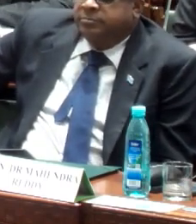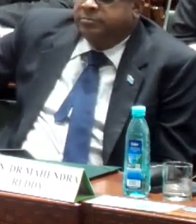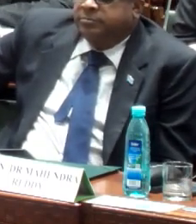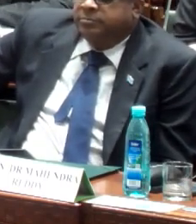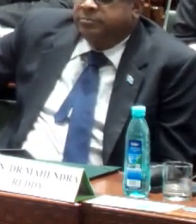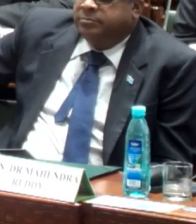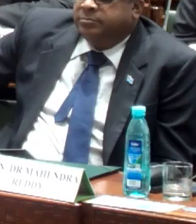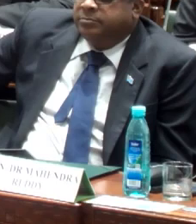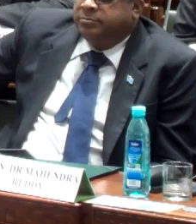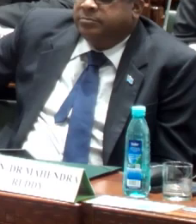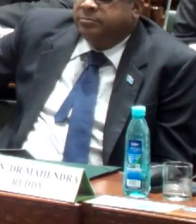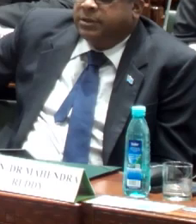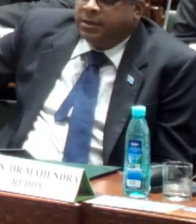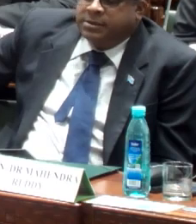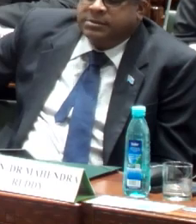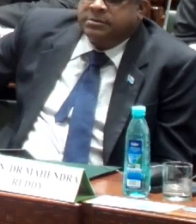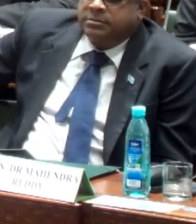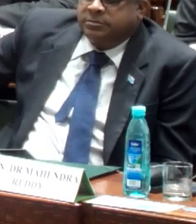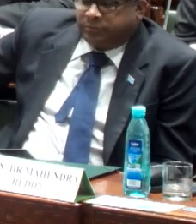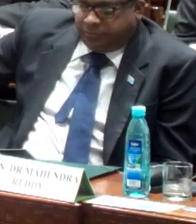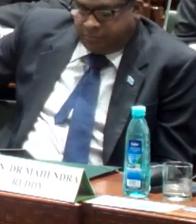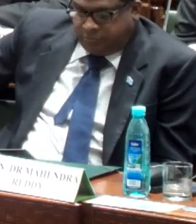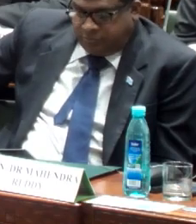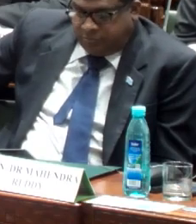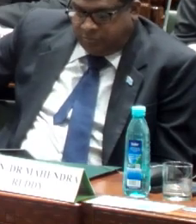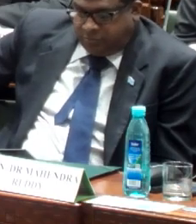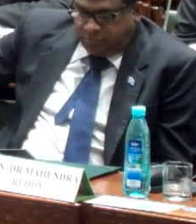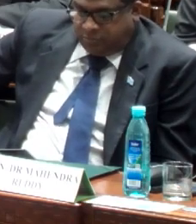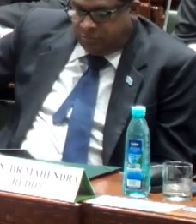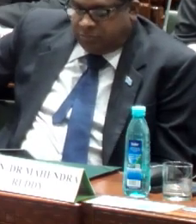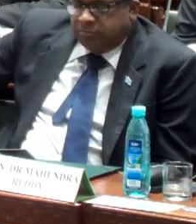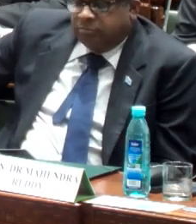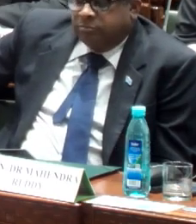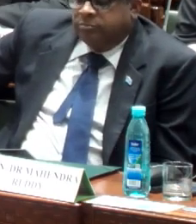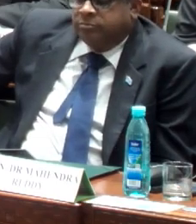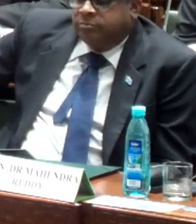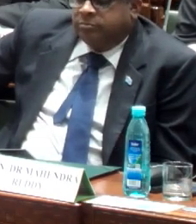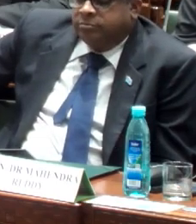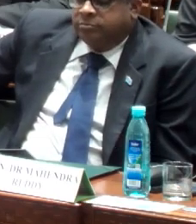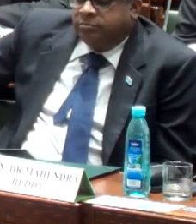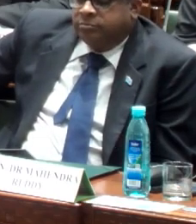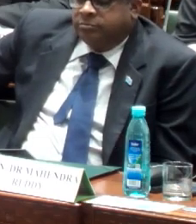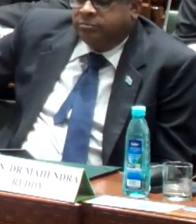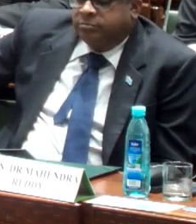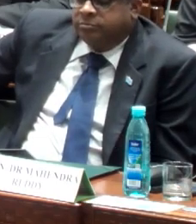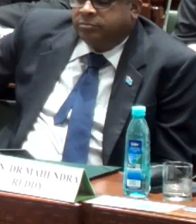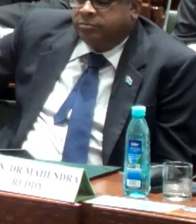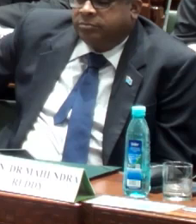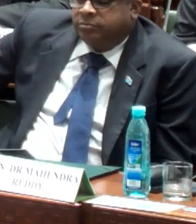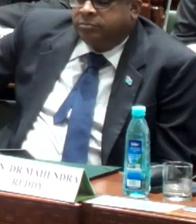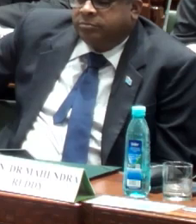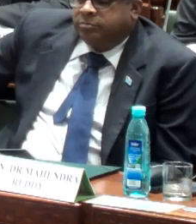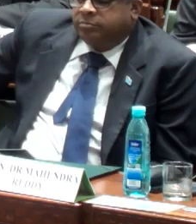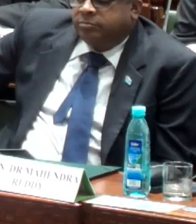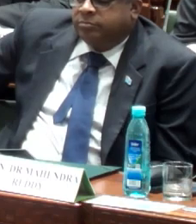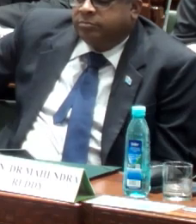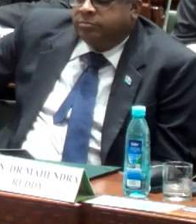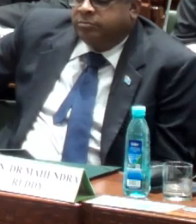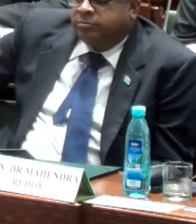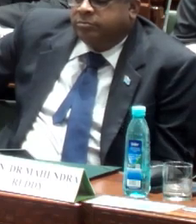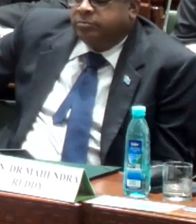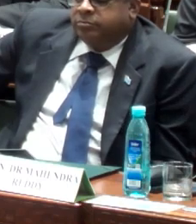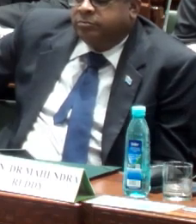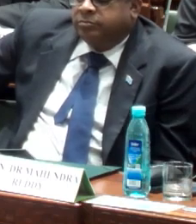is destructive, it is vile. And it absolutely should never fall into the hands of children. I believe we can